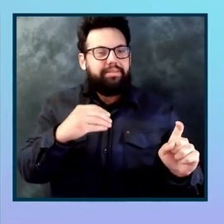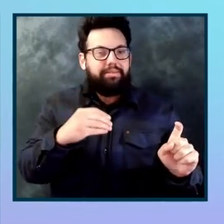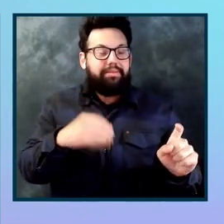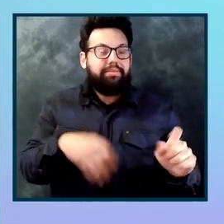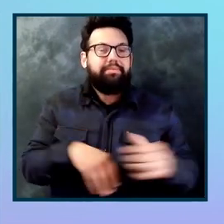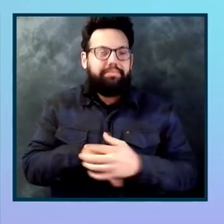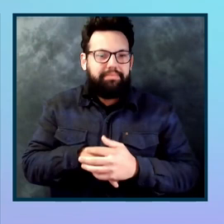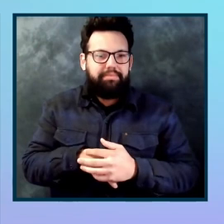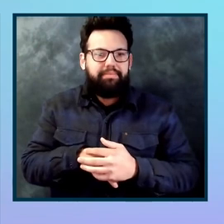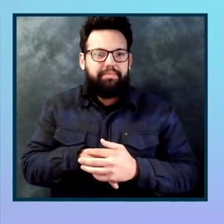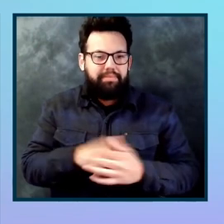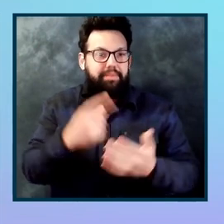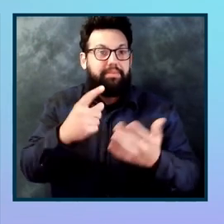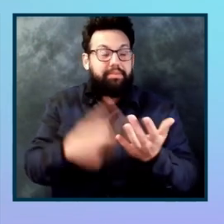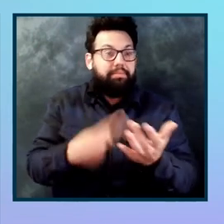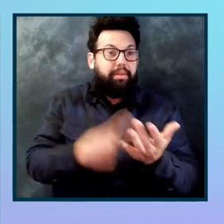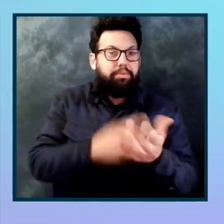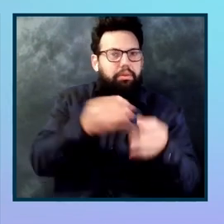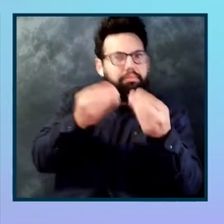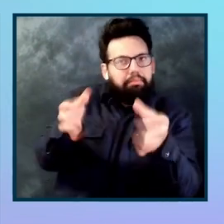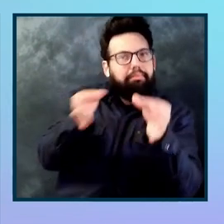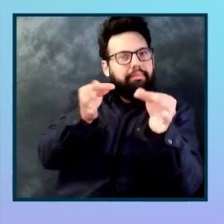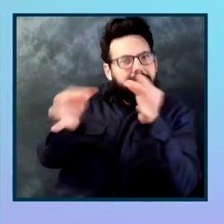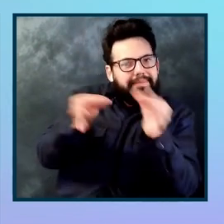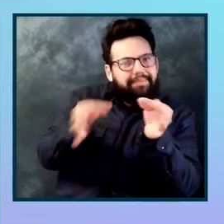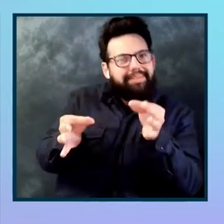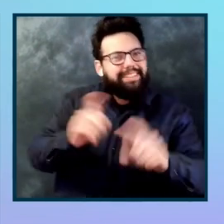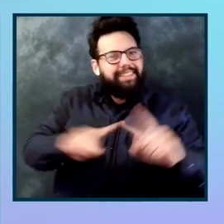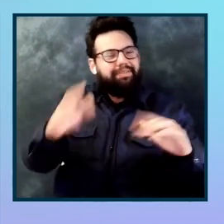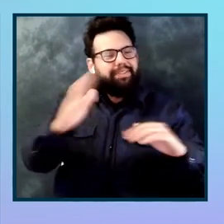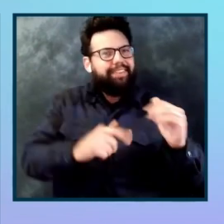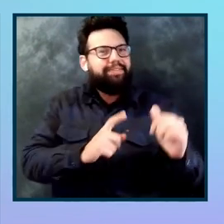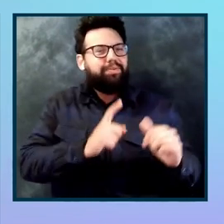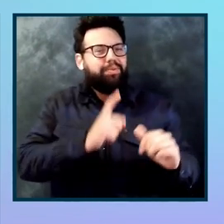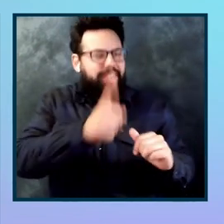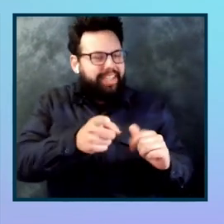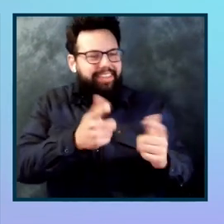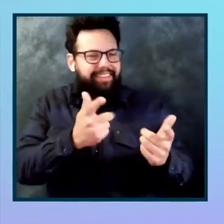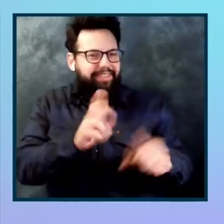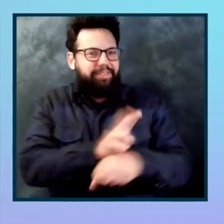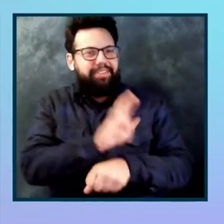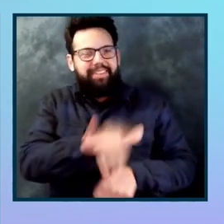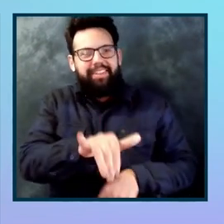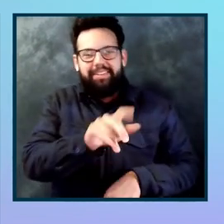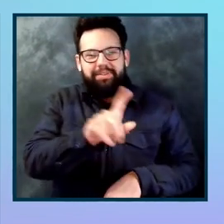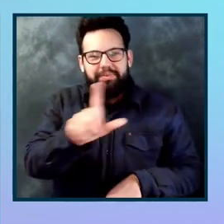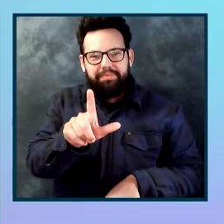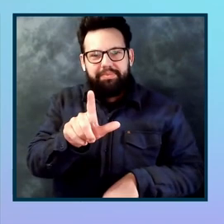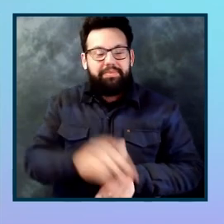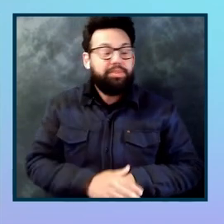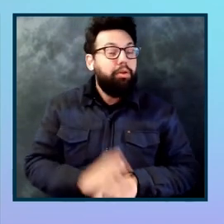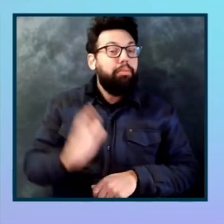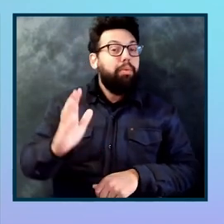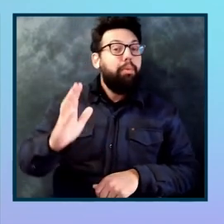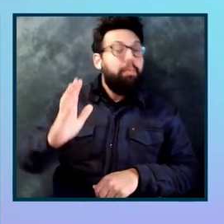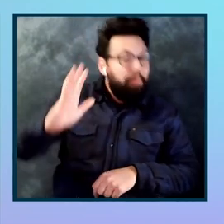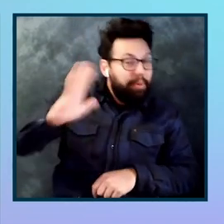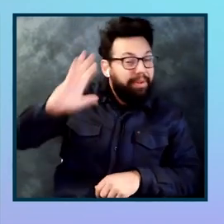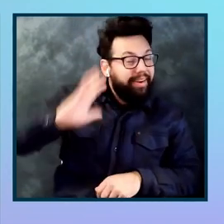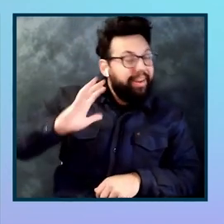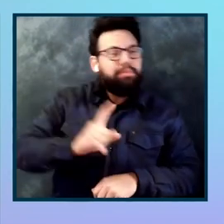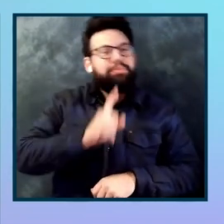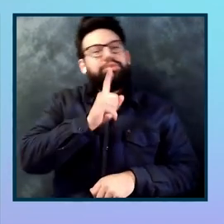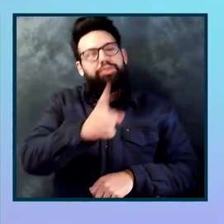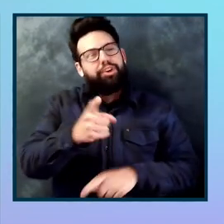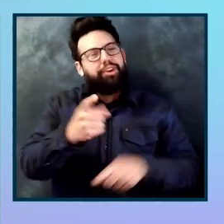what's being provided to the user. So once upon a time, there probably was an accessibility statement link on that